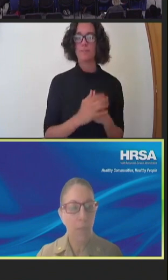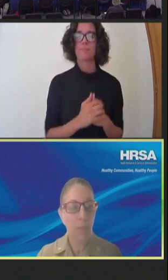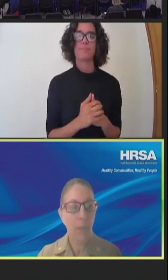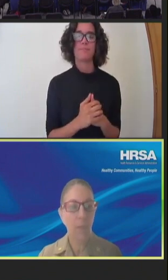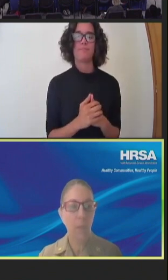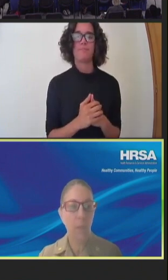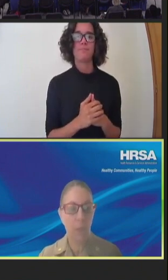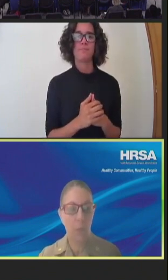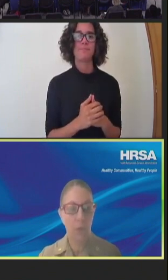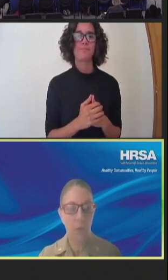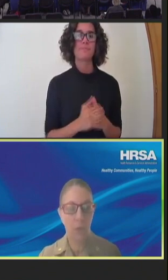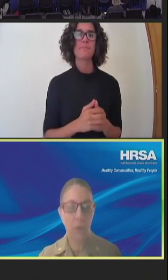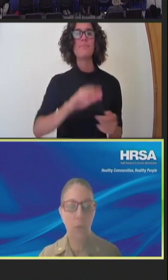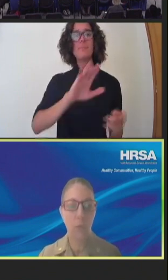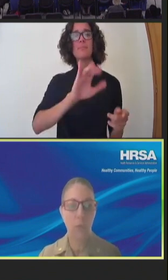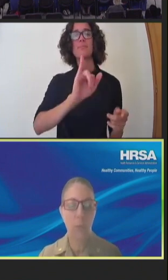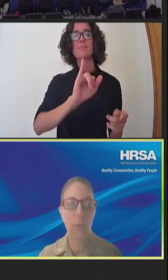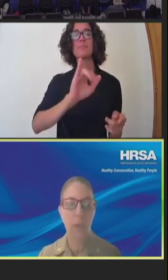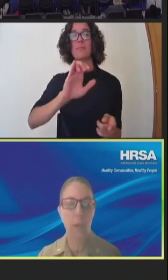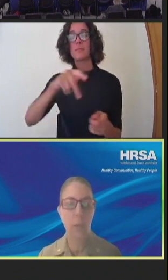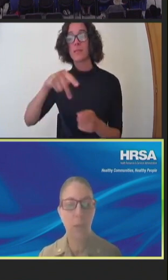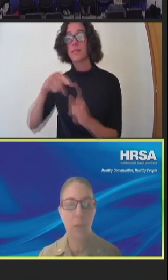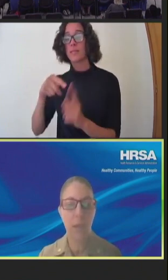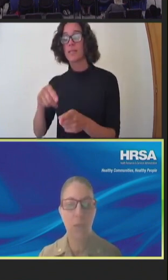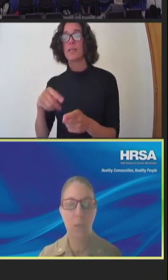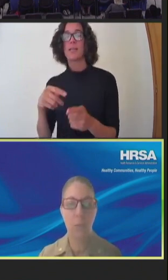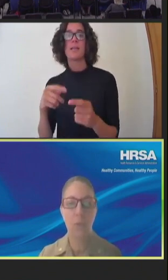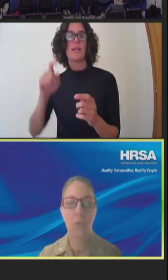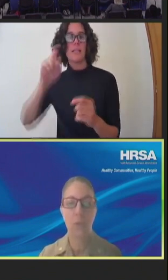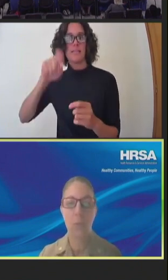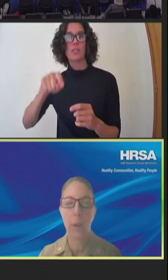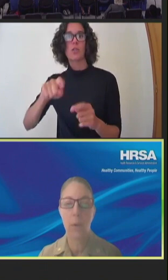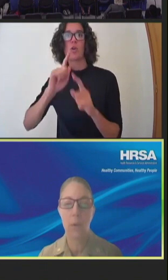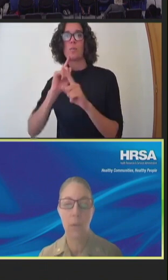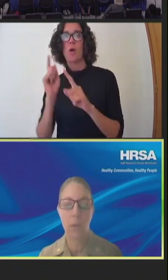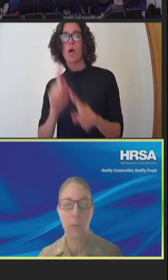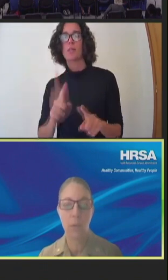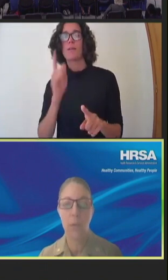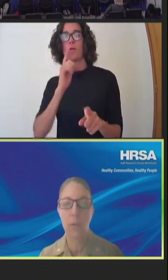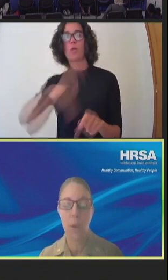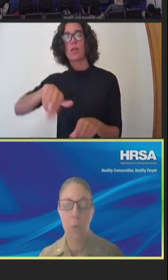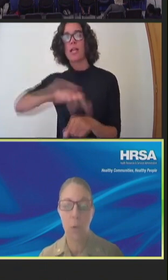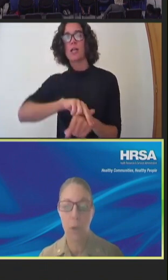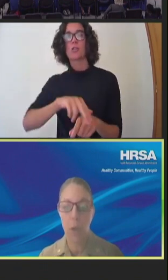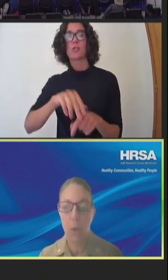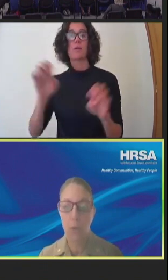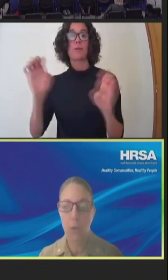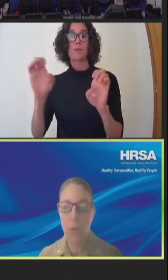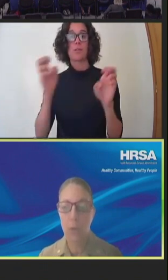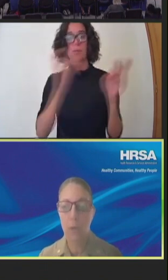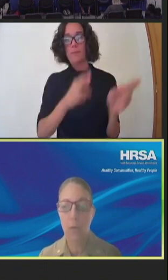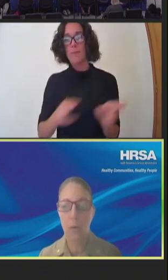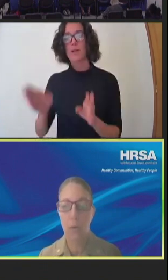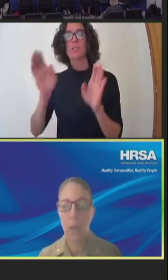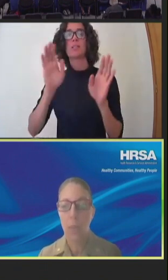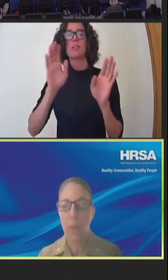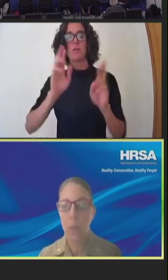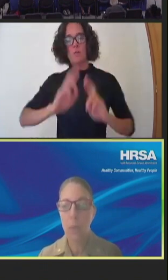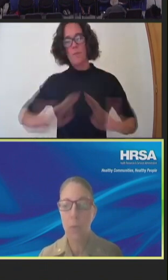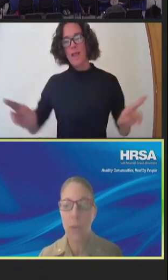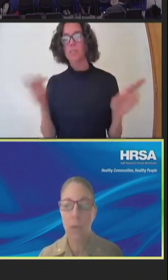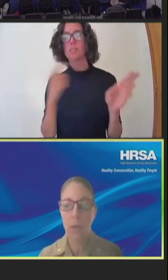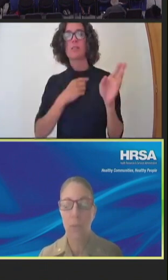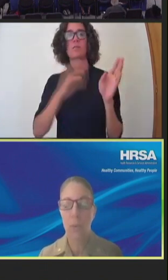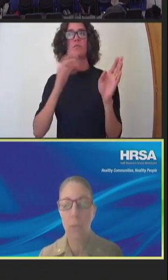The CICP, which is an essential response element to the National Emergency Preparedness and Response Network, was created under the